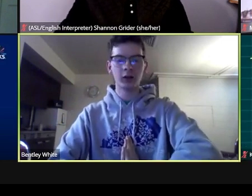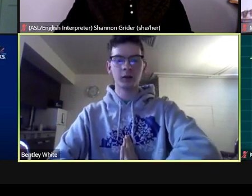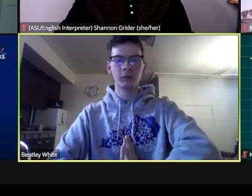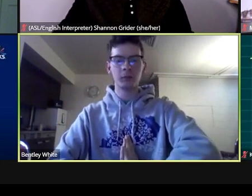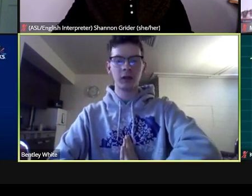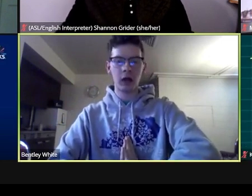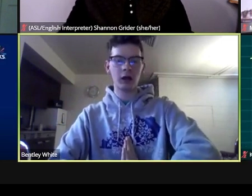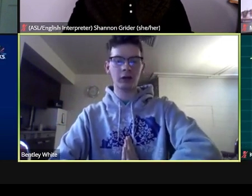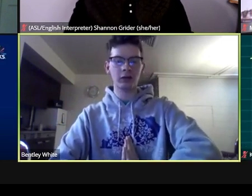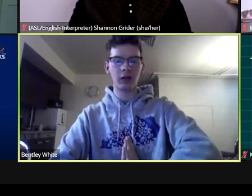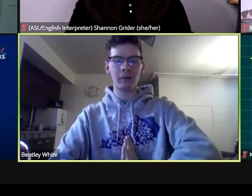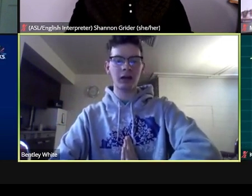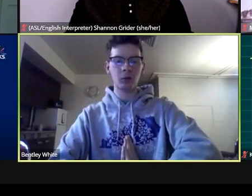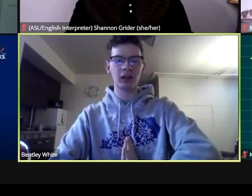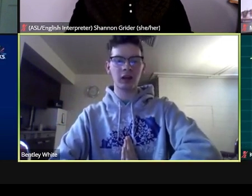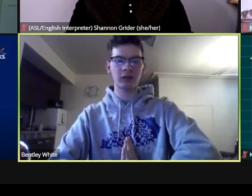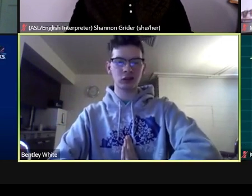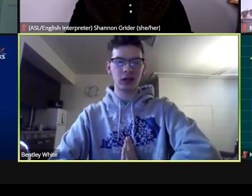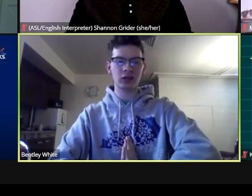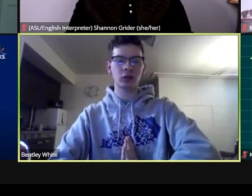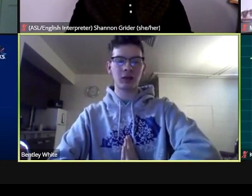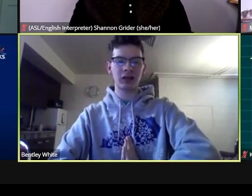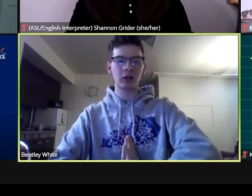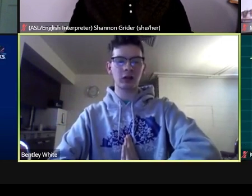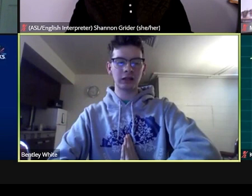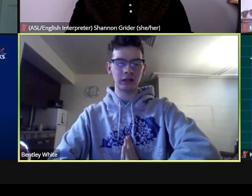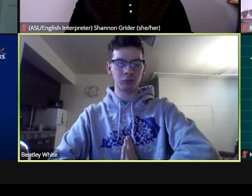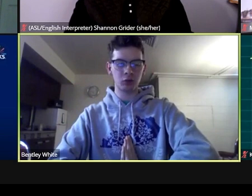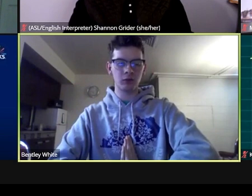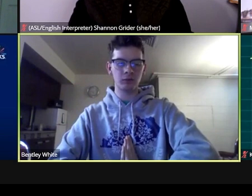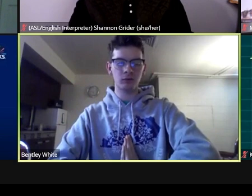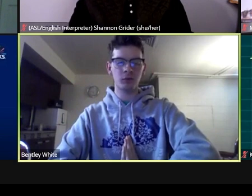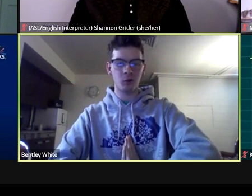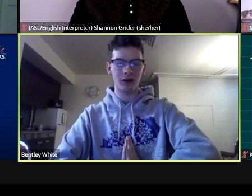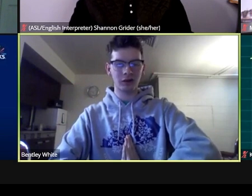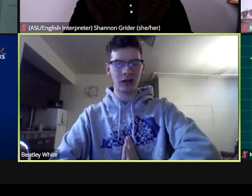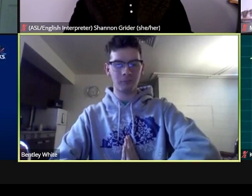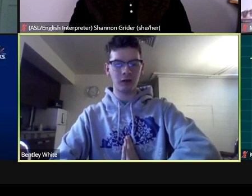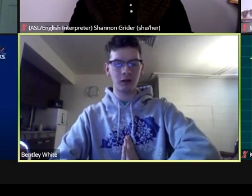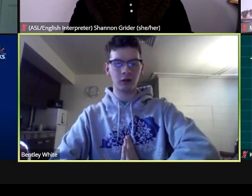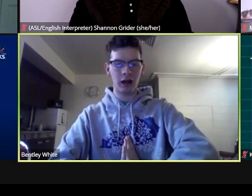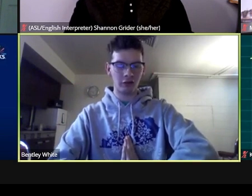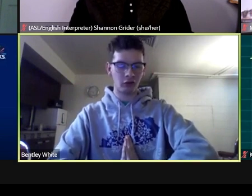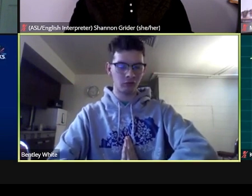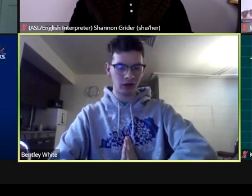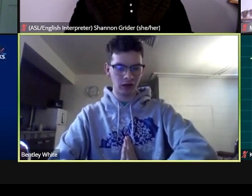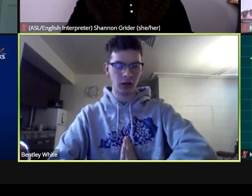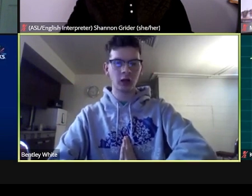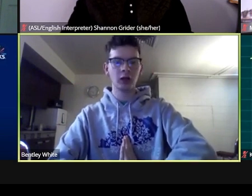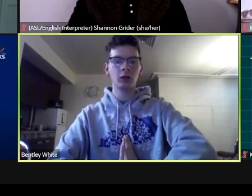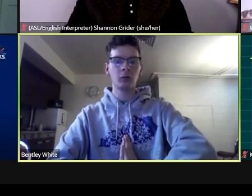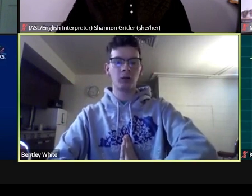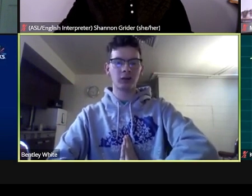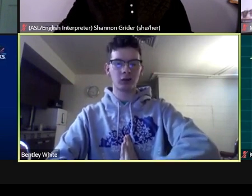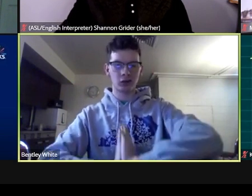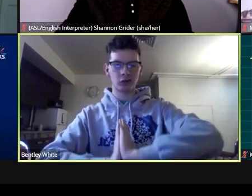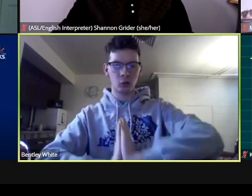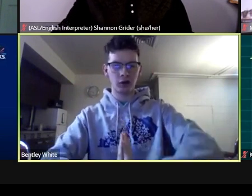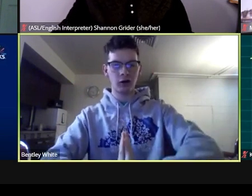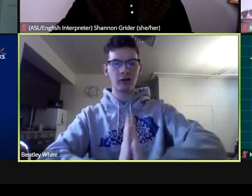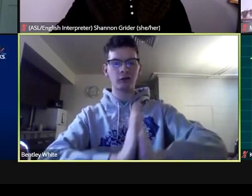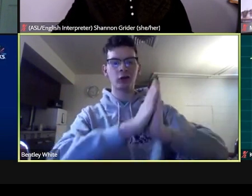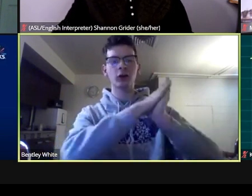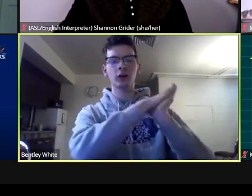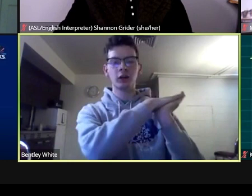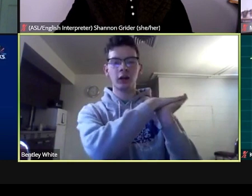idea because that meeting would give us a chance to basically debrief from what's happened at the convening. We give us a chance